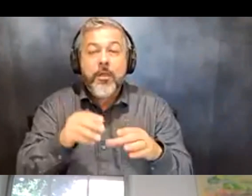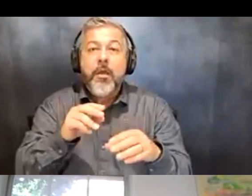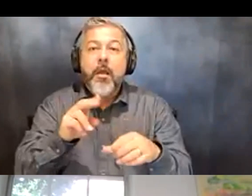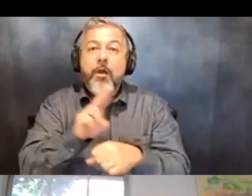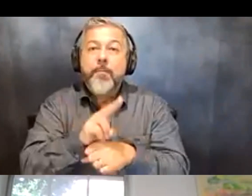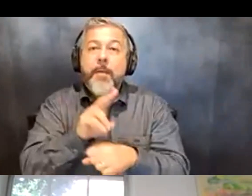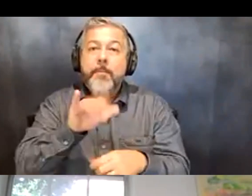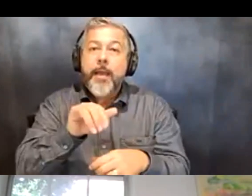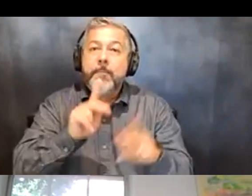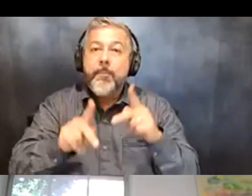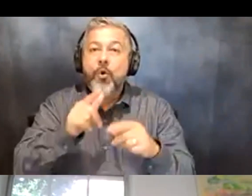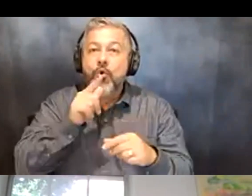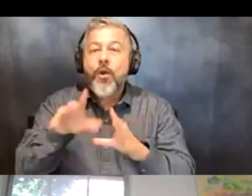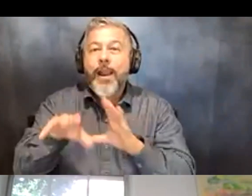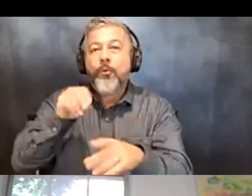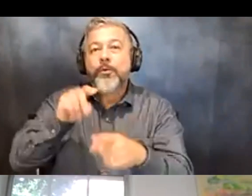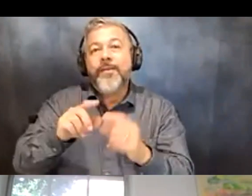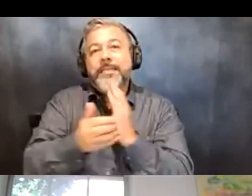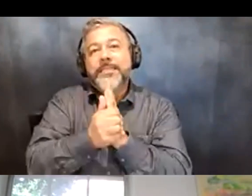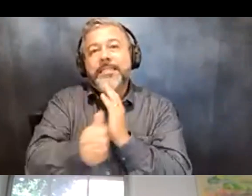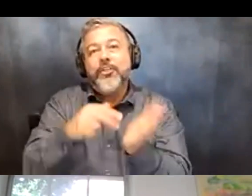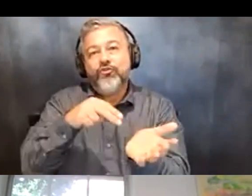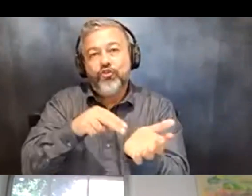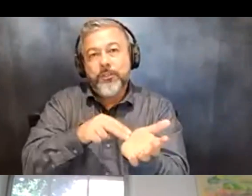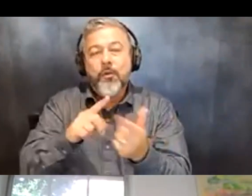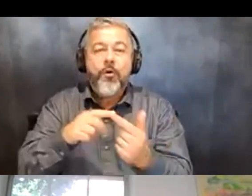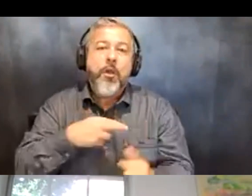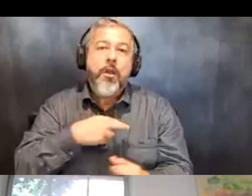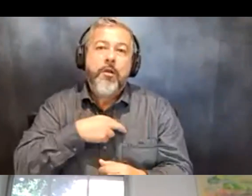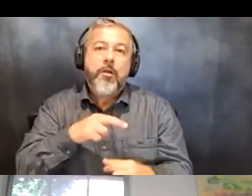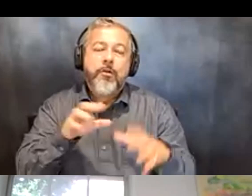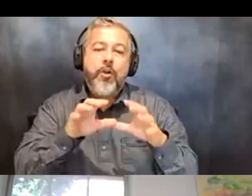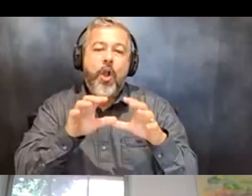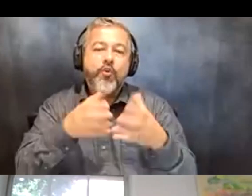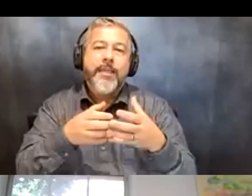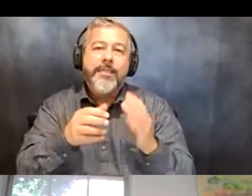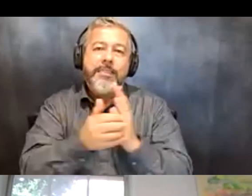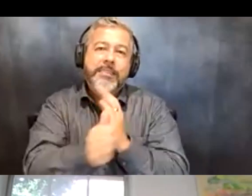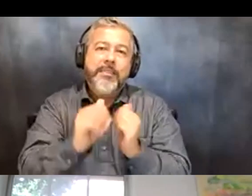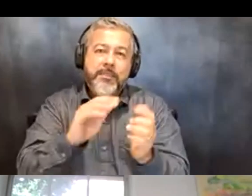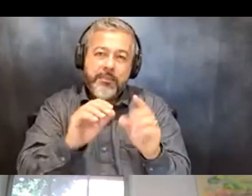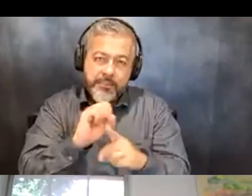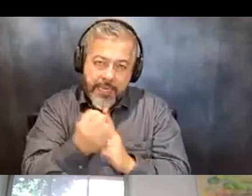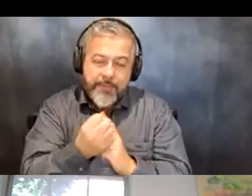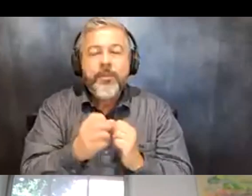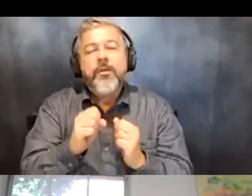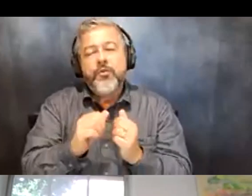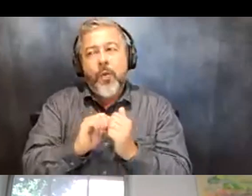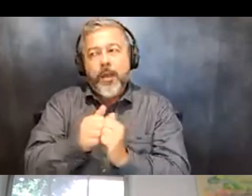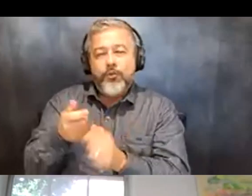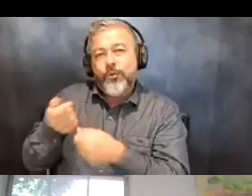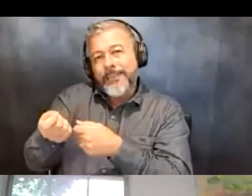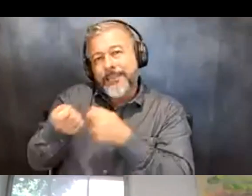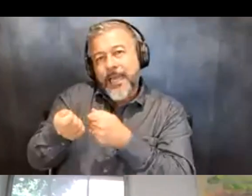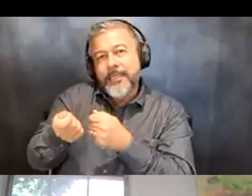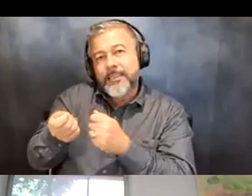coming out of skilled nursing, out of a congregate care setting. So how do we entice housers to want to participate? And maybe that looks